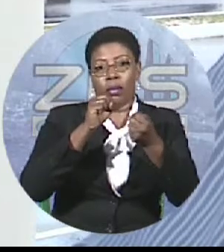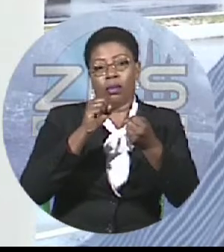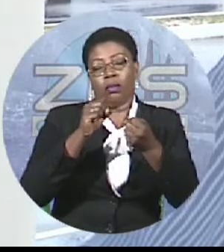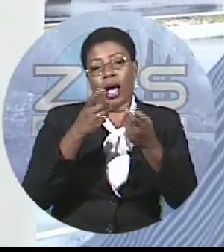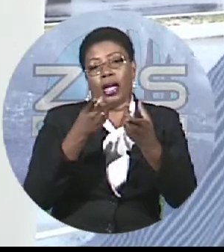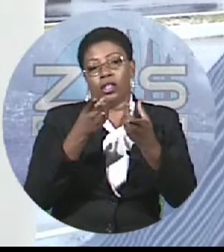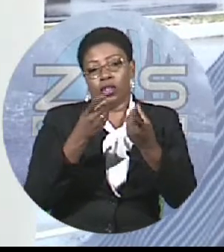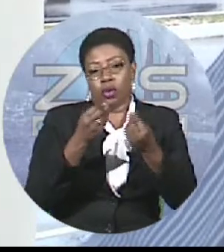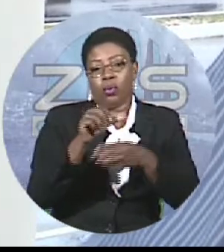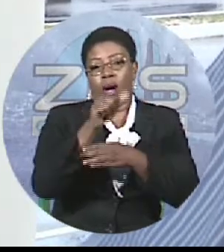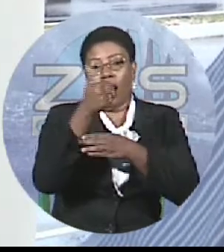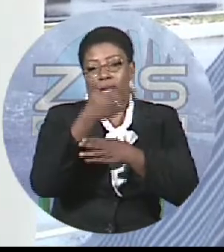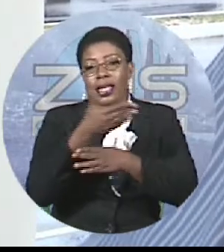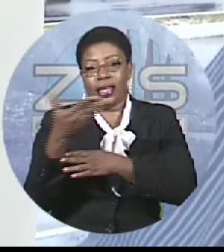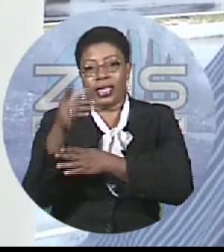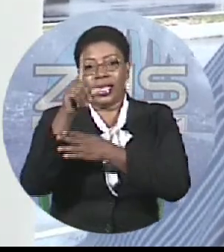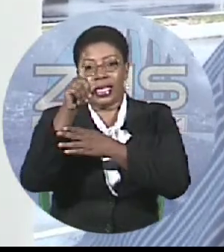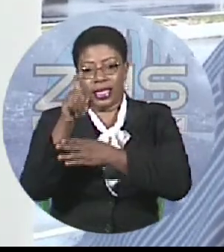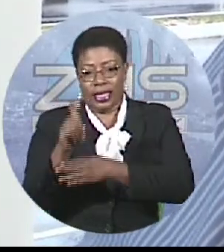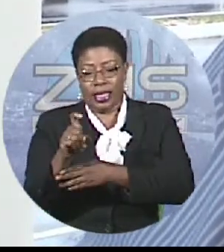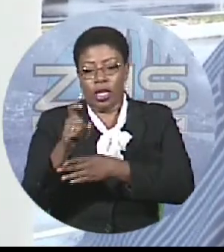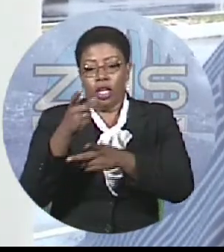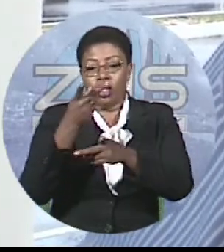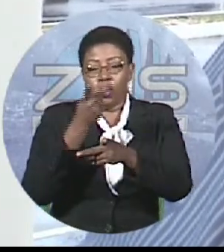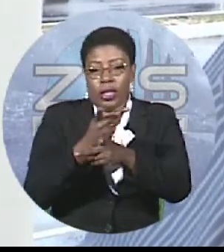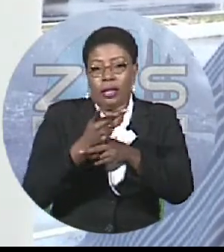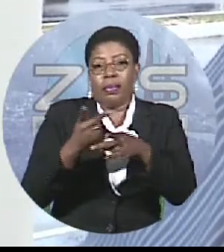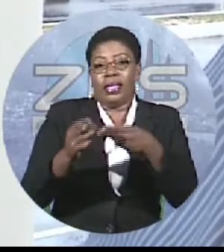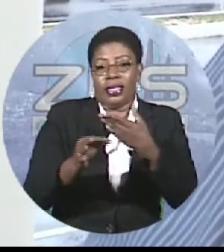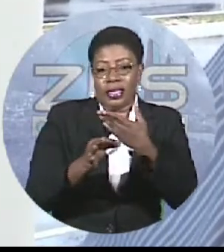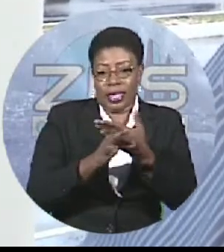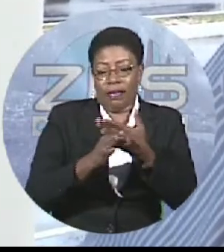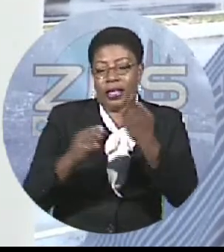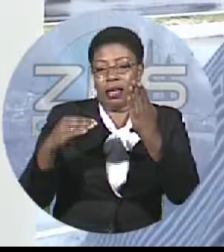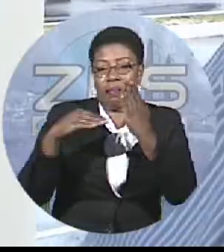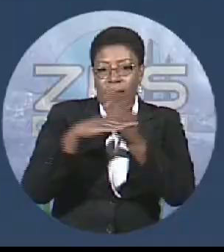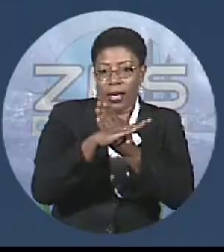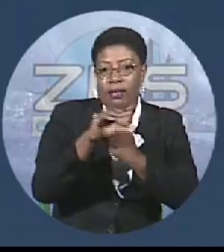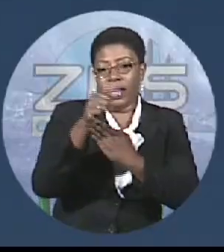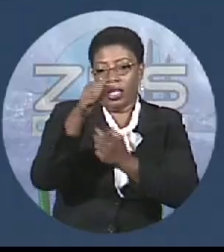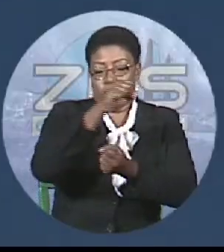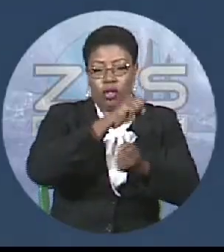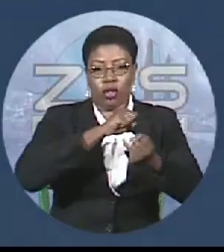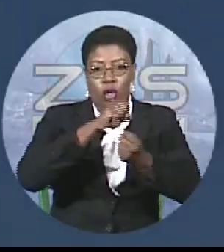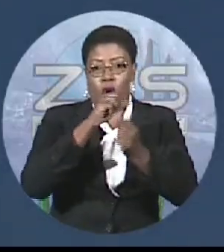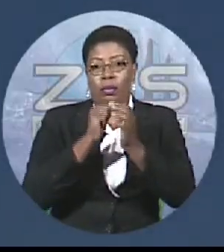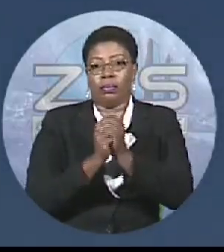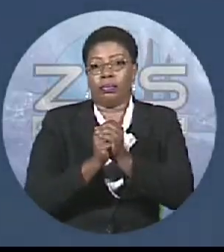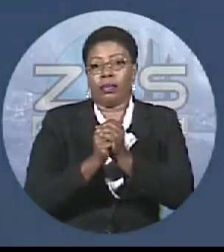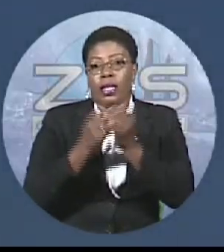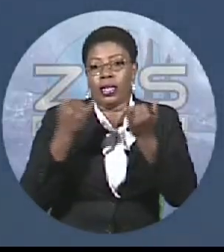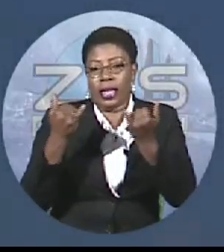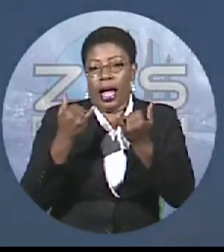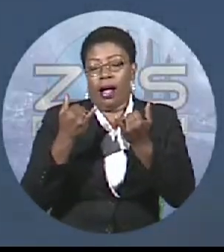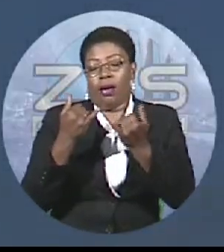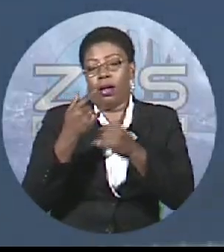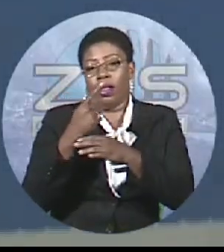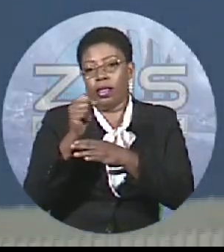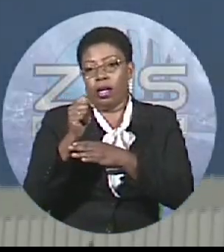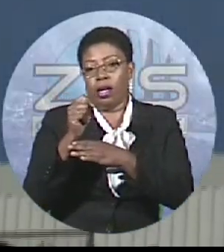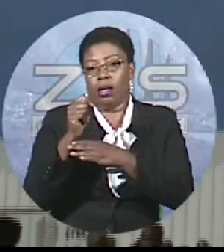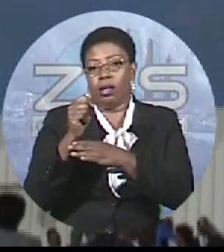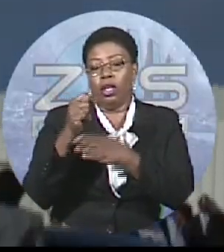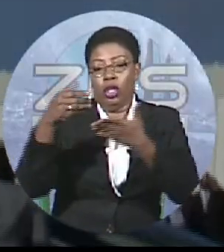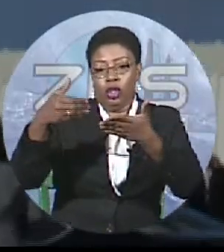the other things that is necessary to keep us safe during the passage of any tropical cyclone. The advanced weather warning system, the